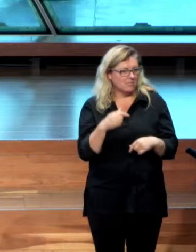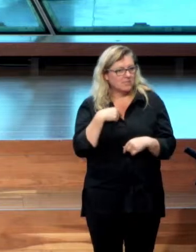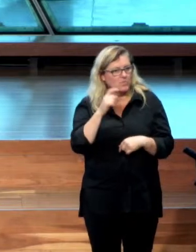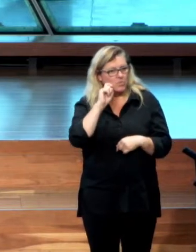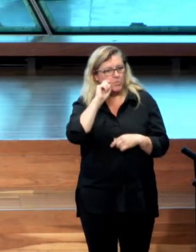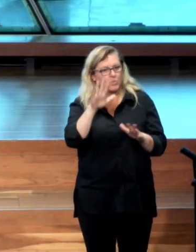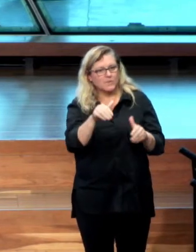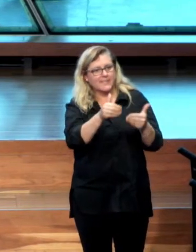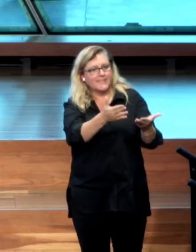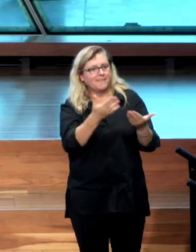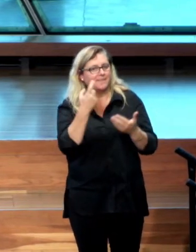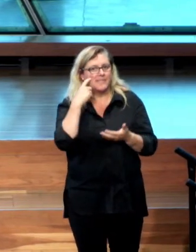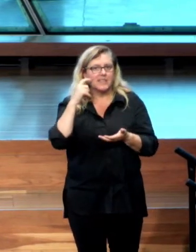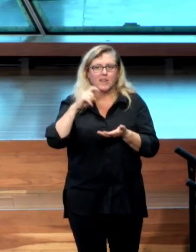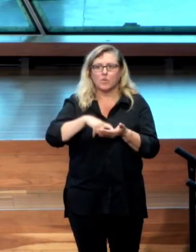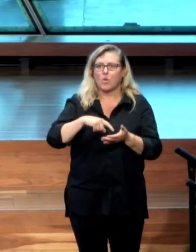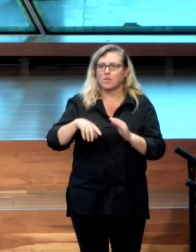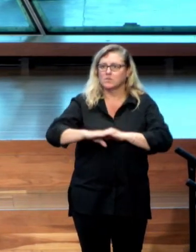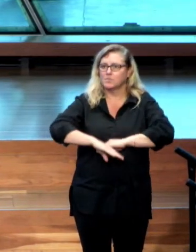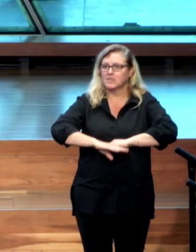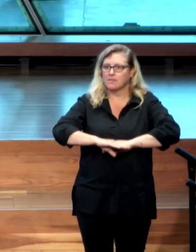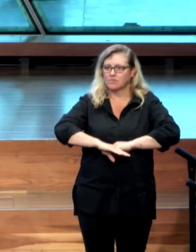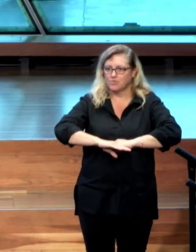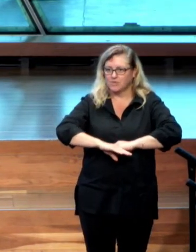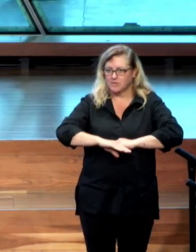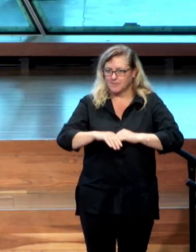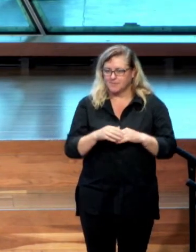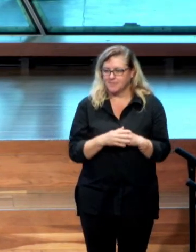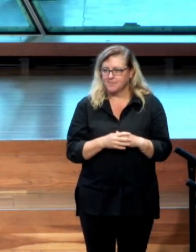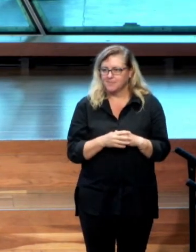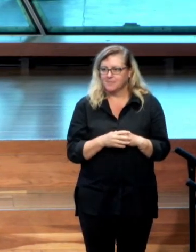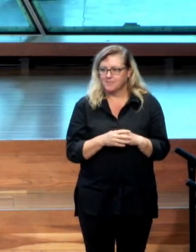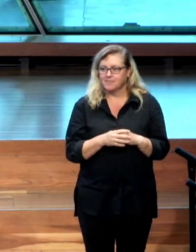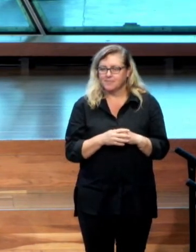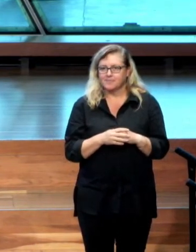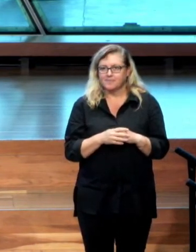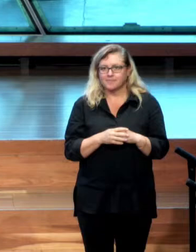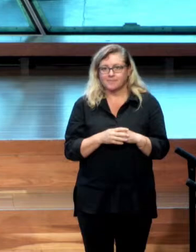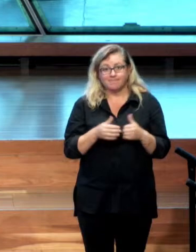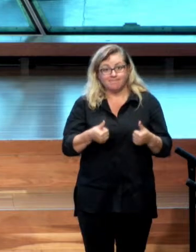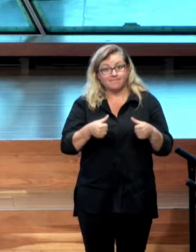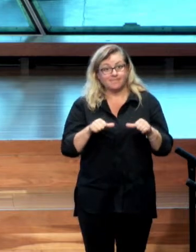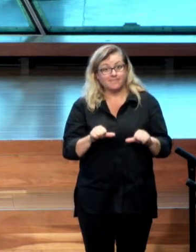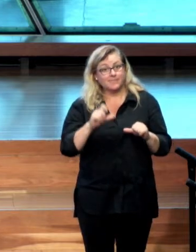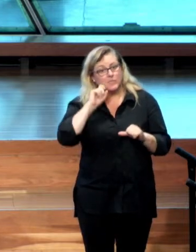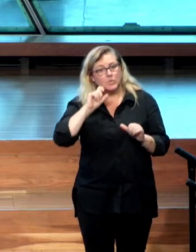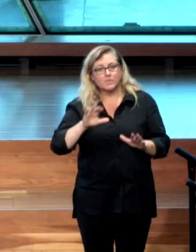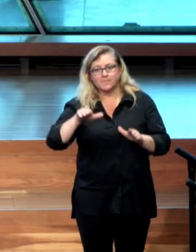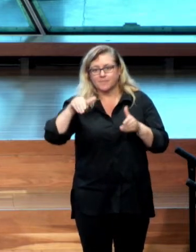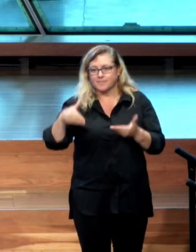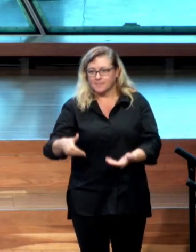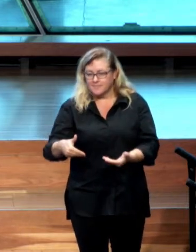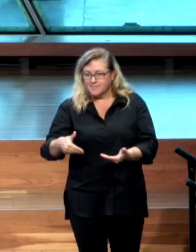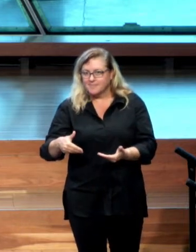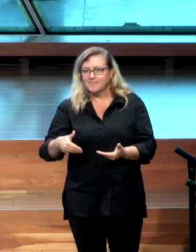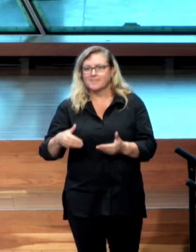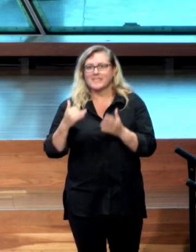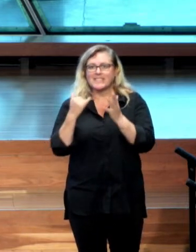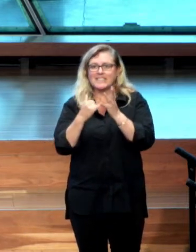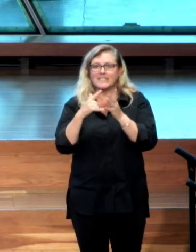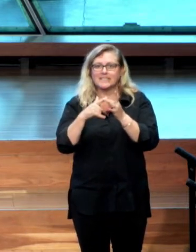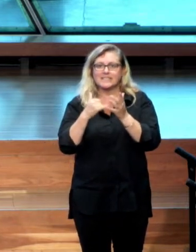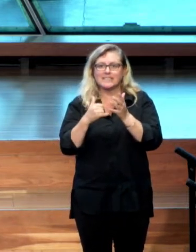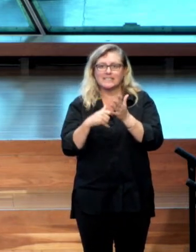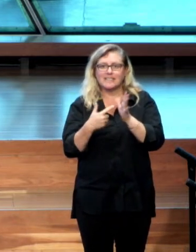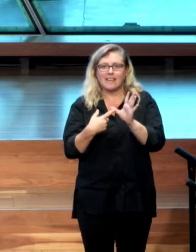give an acknowledgement of country, and then I'm going to introduce Sister Zai, who's going to